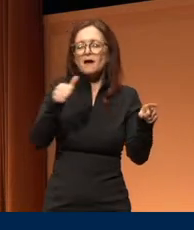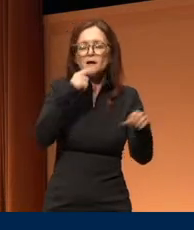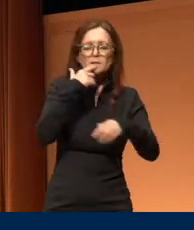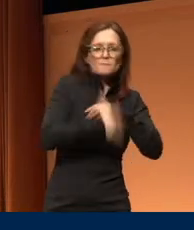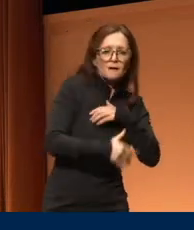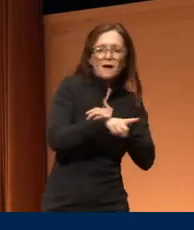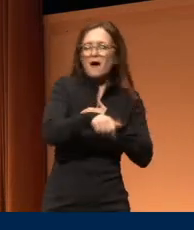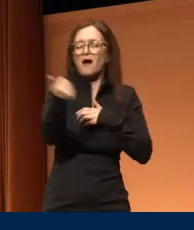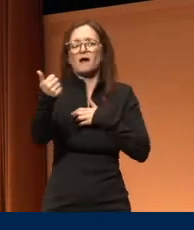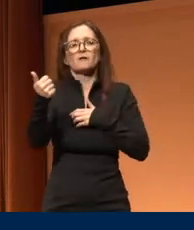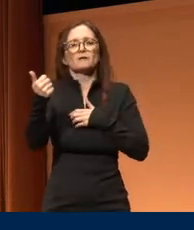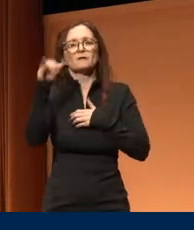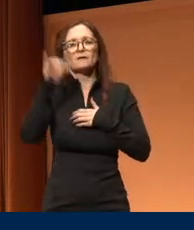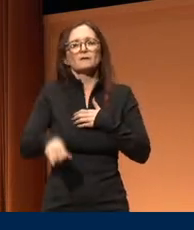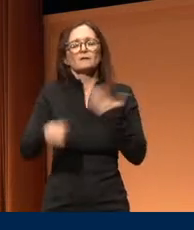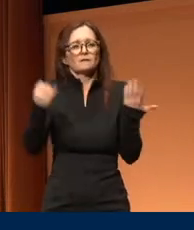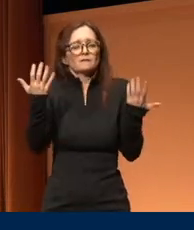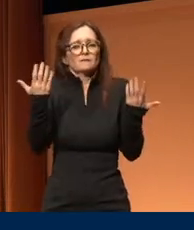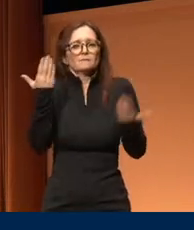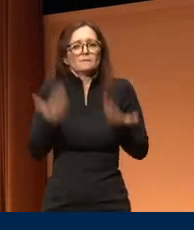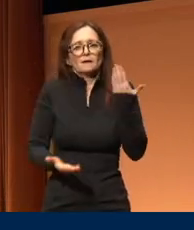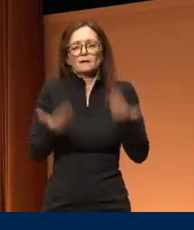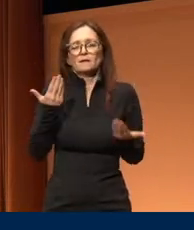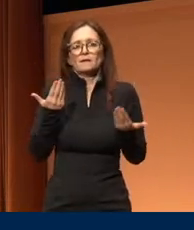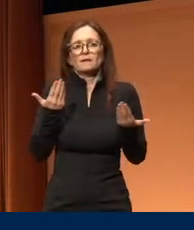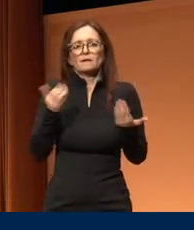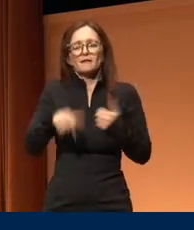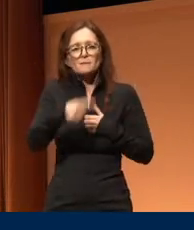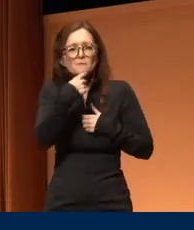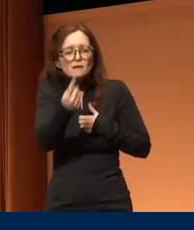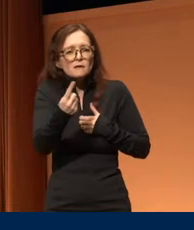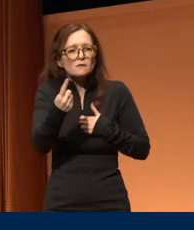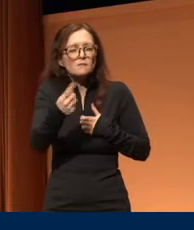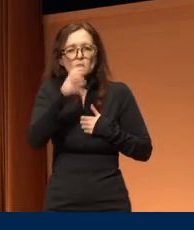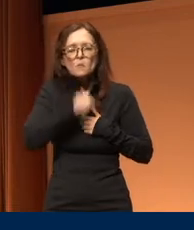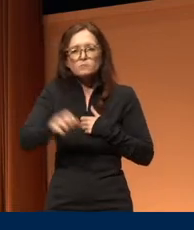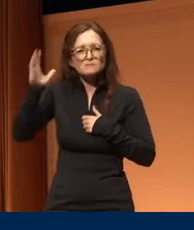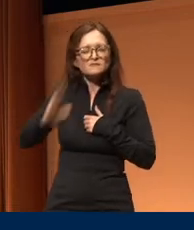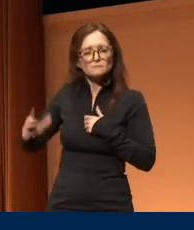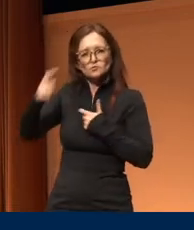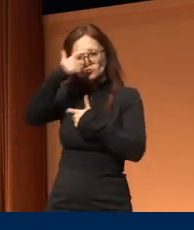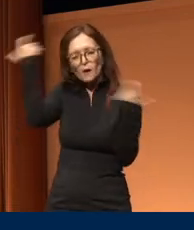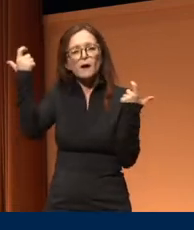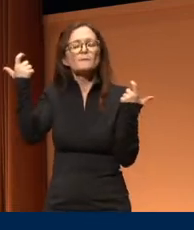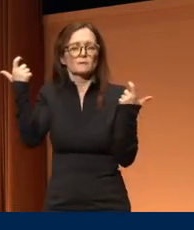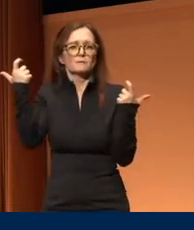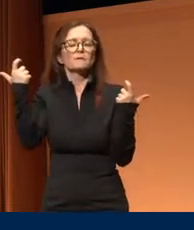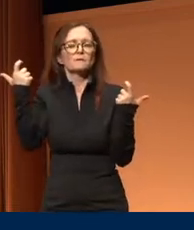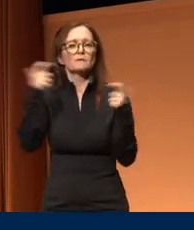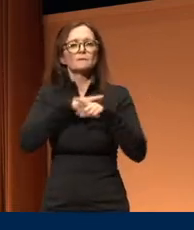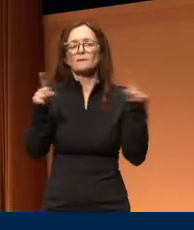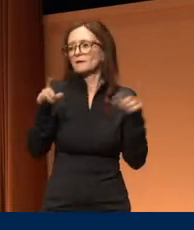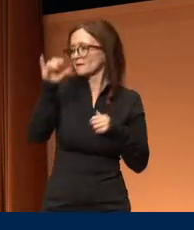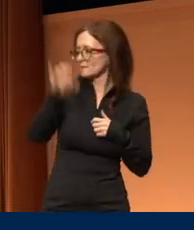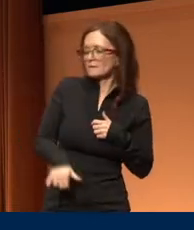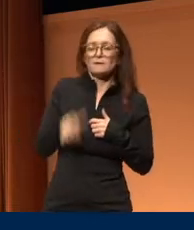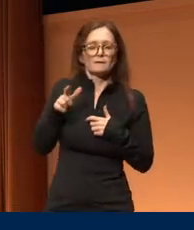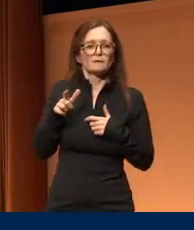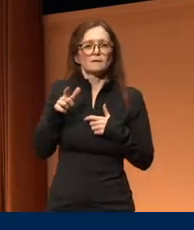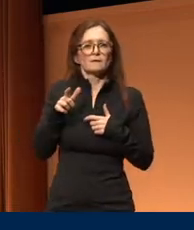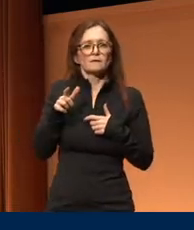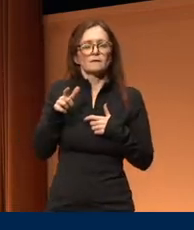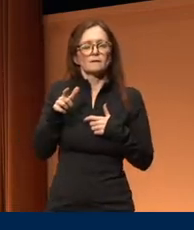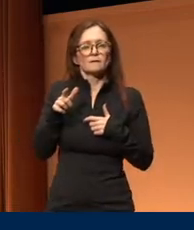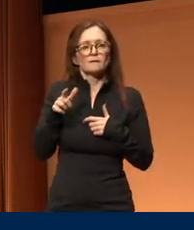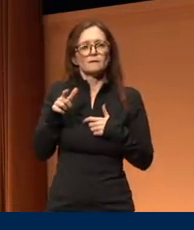it's something else, ideology perhaps, and bitter commitment to old grievances. The modernity of this interpretation is